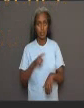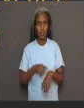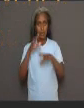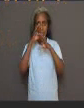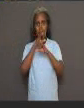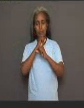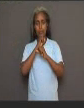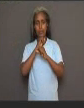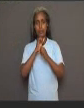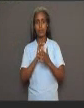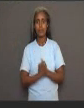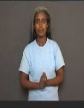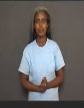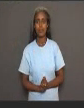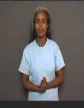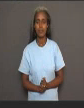Time's up.